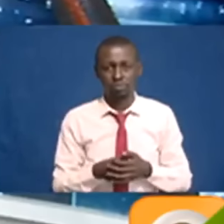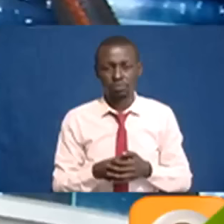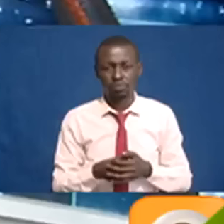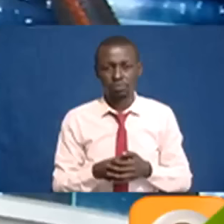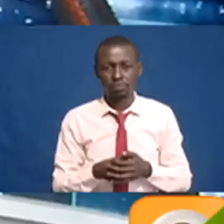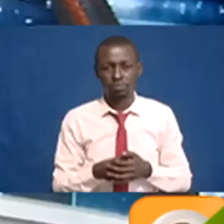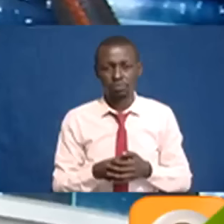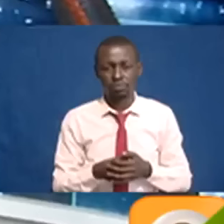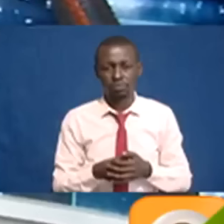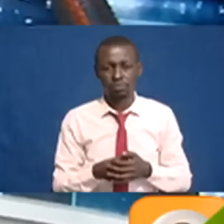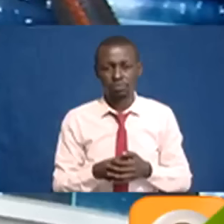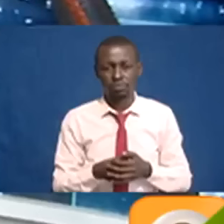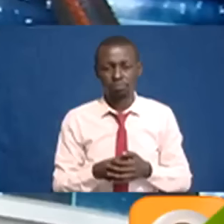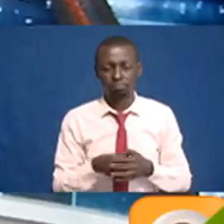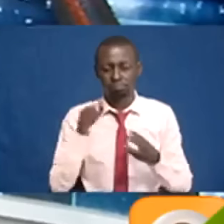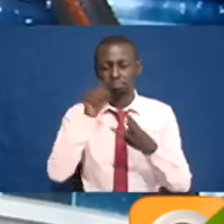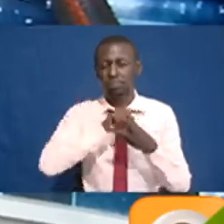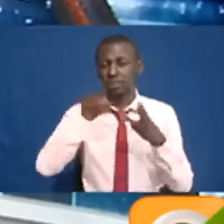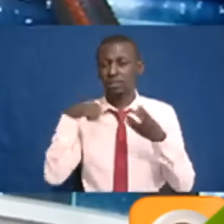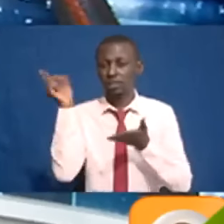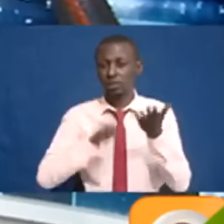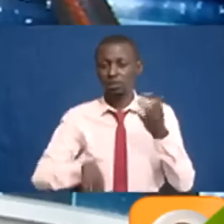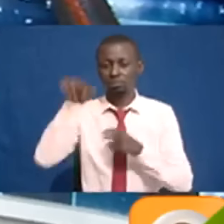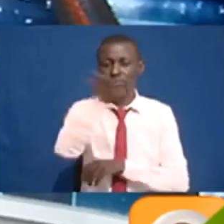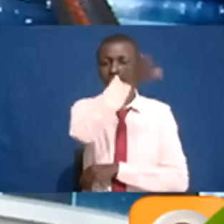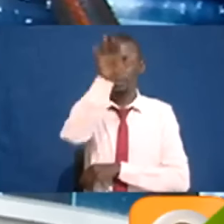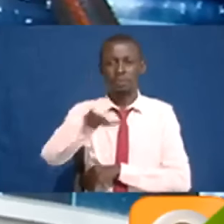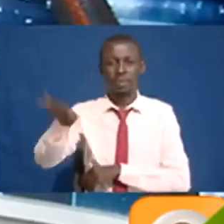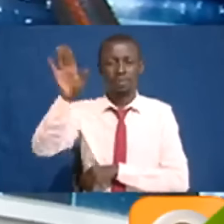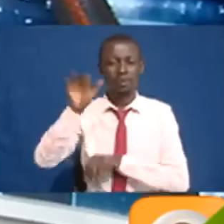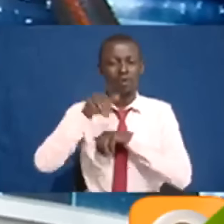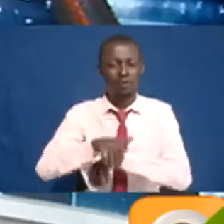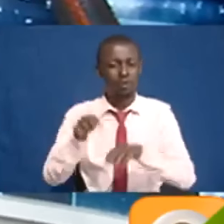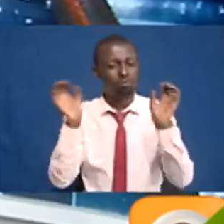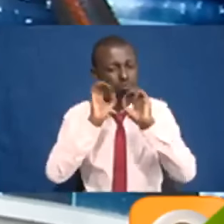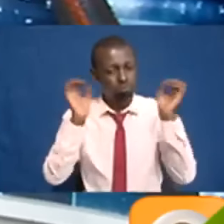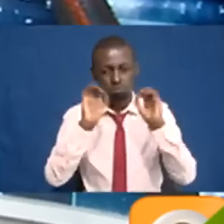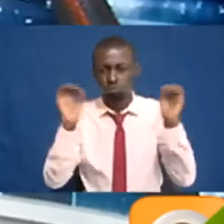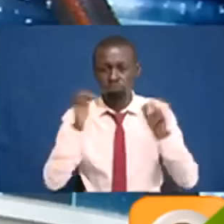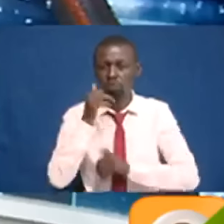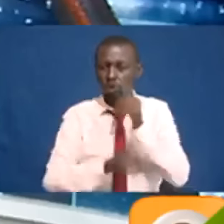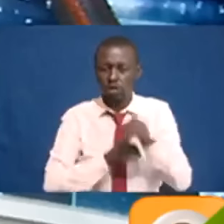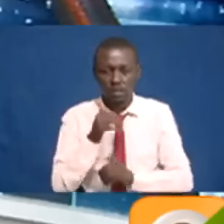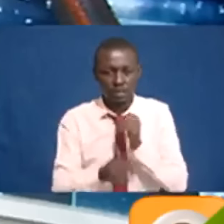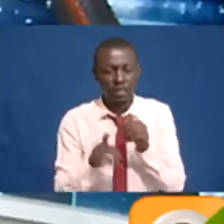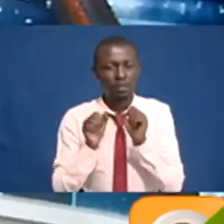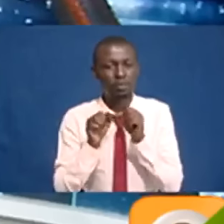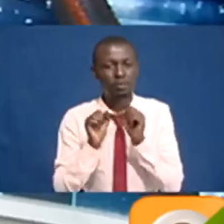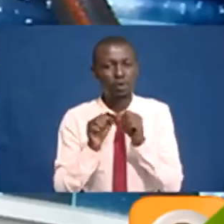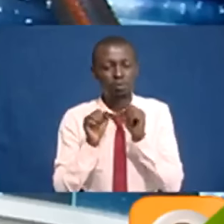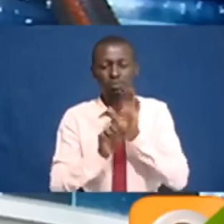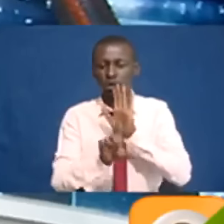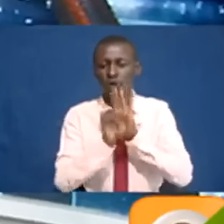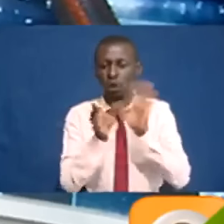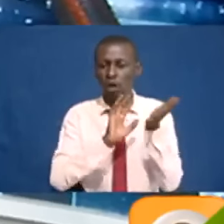Murgor, and John Motivo found that Parliament failed to follow laid-out procedure of legislation